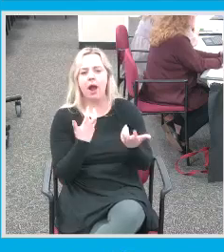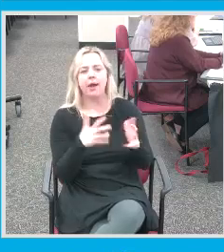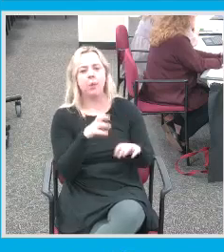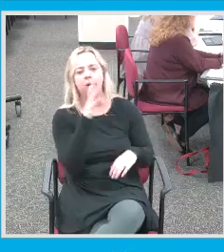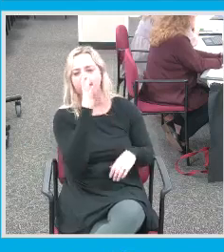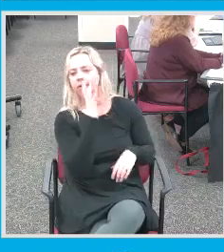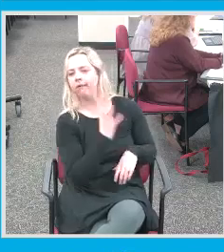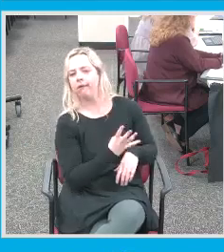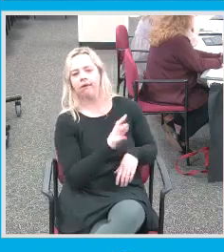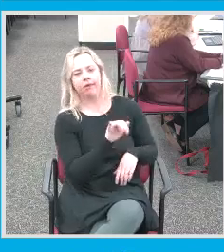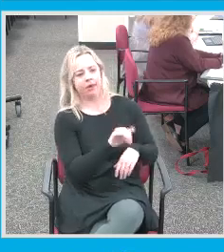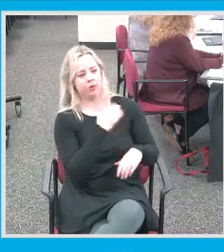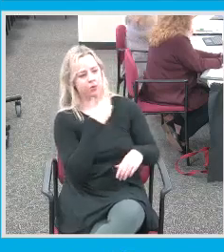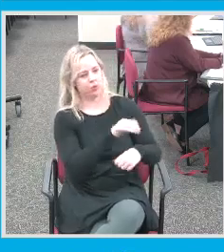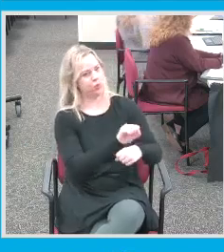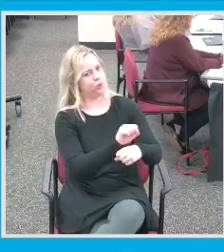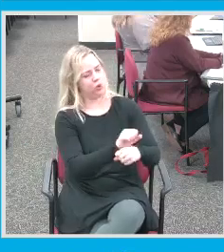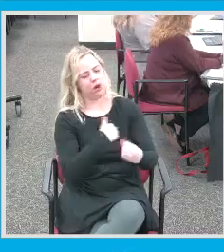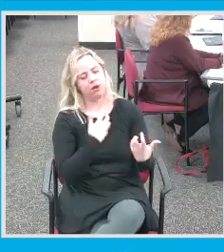build that momentum.